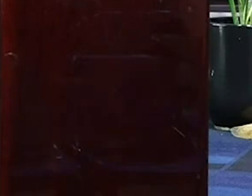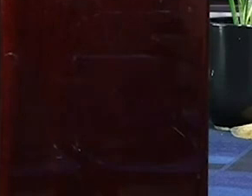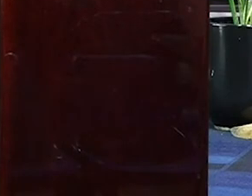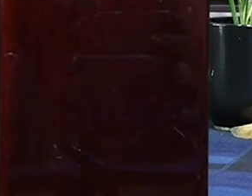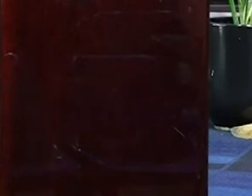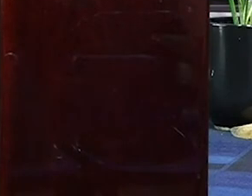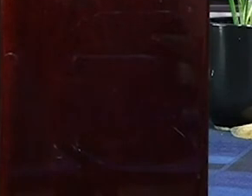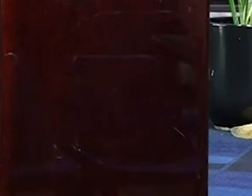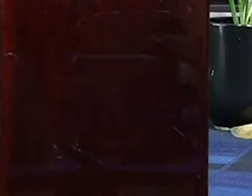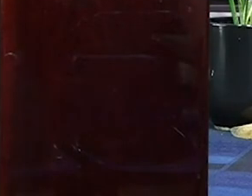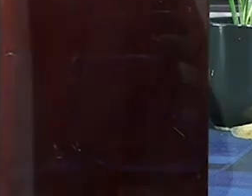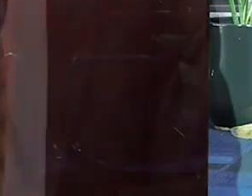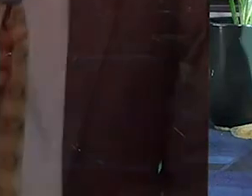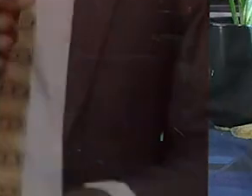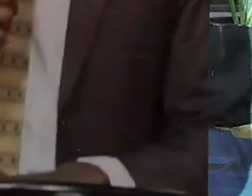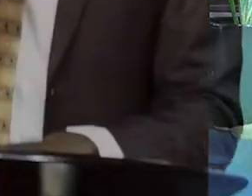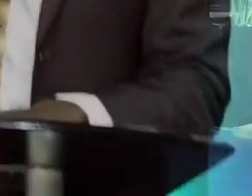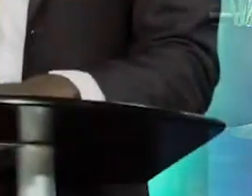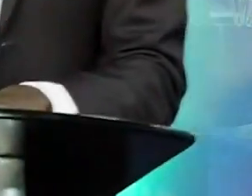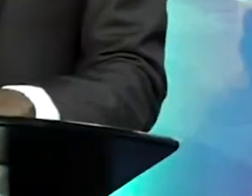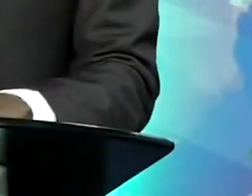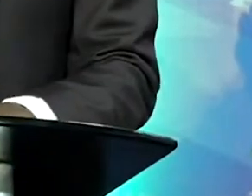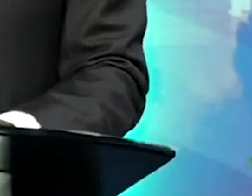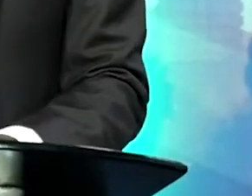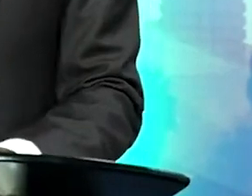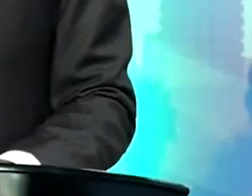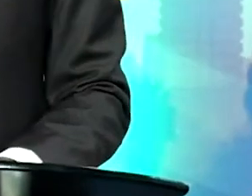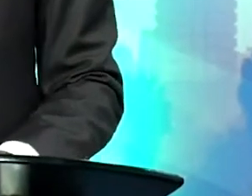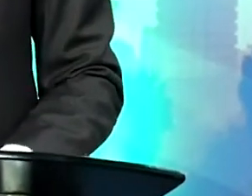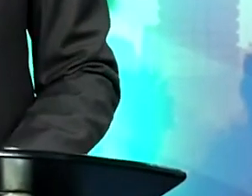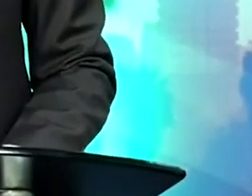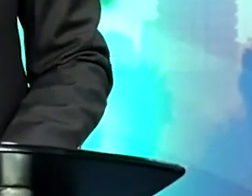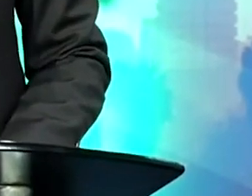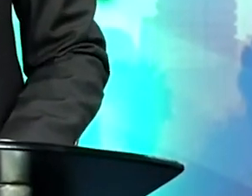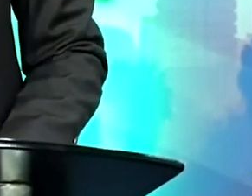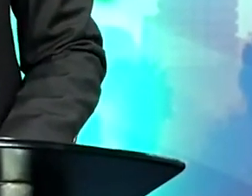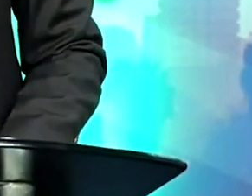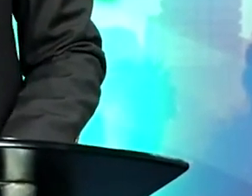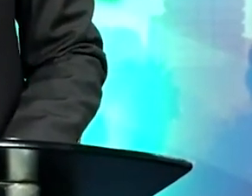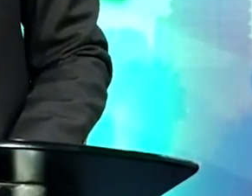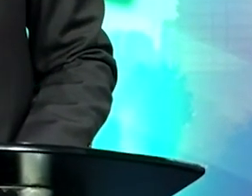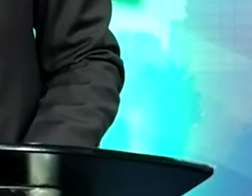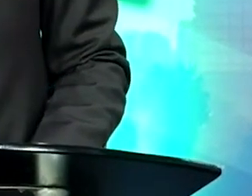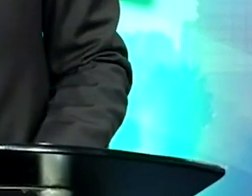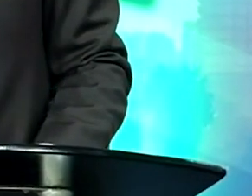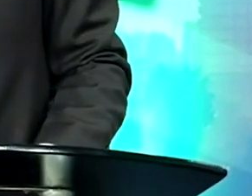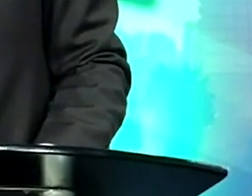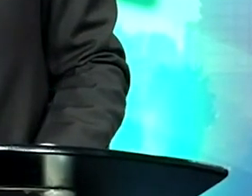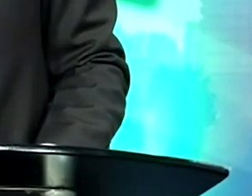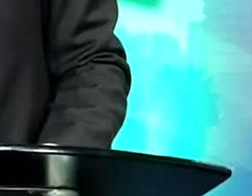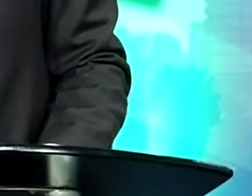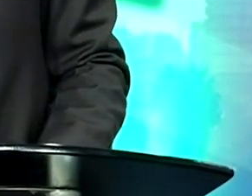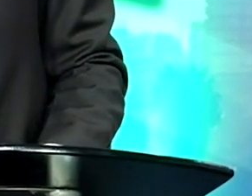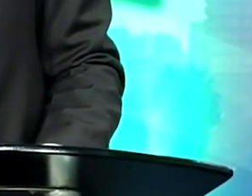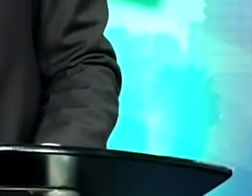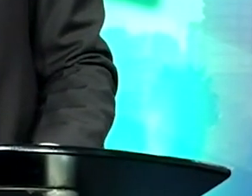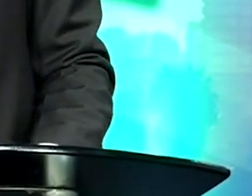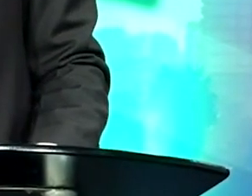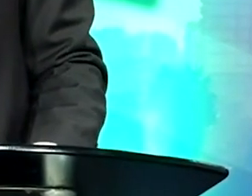God is good. God is good again and all the time.